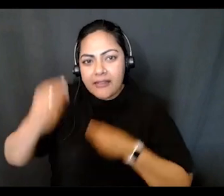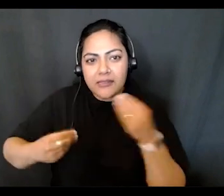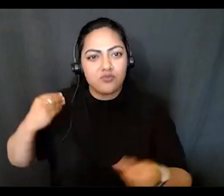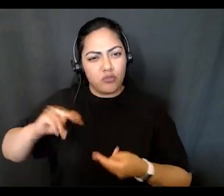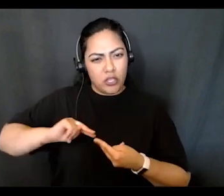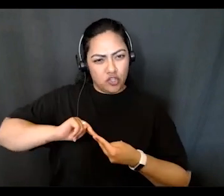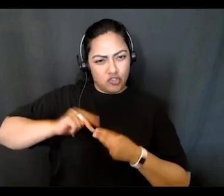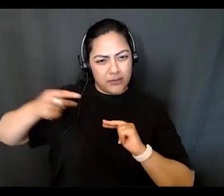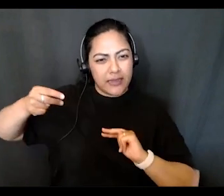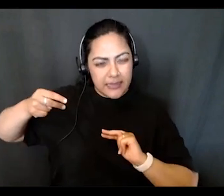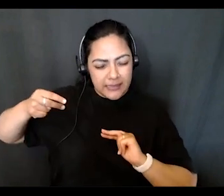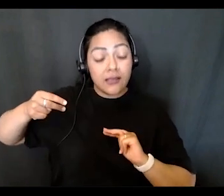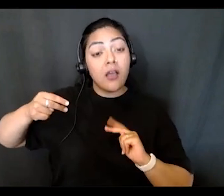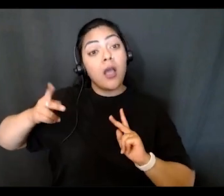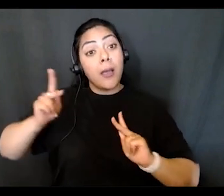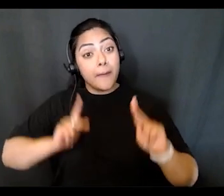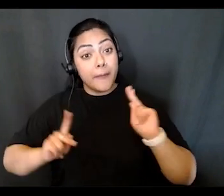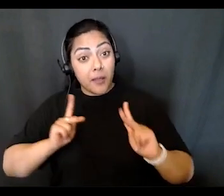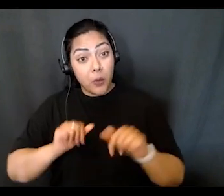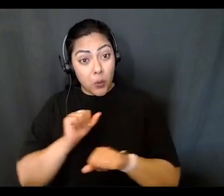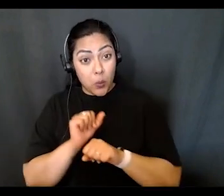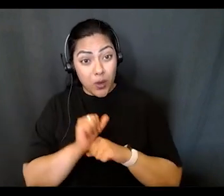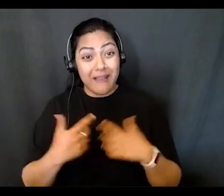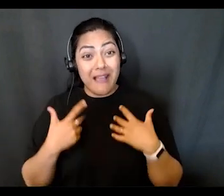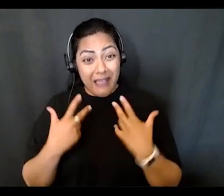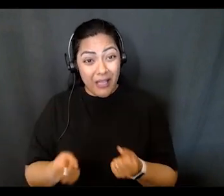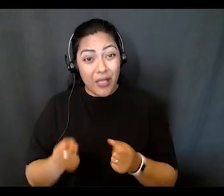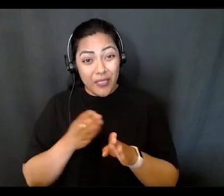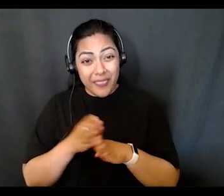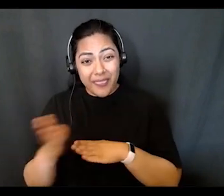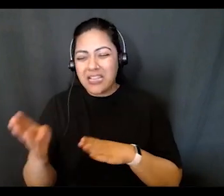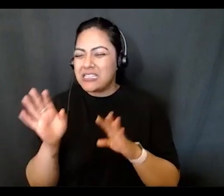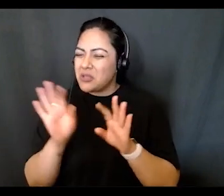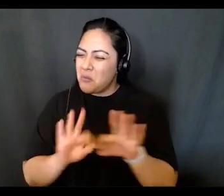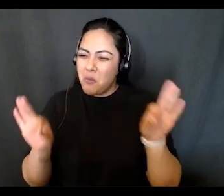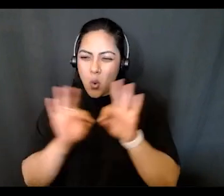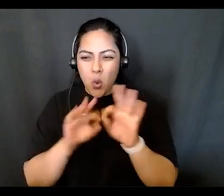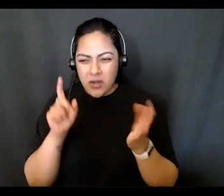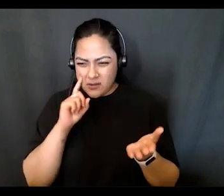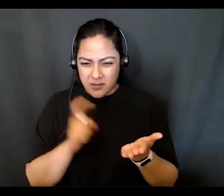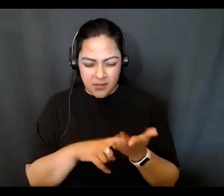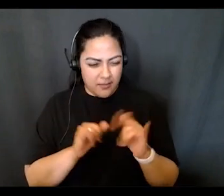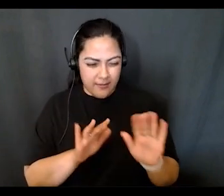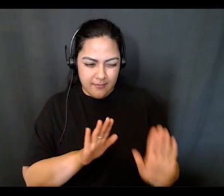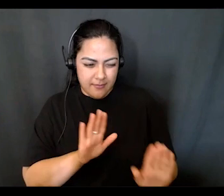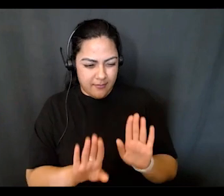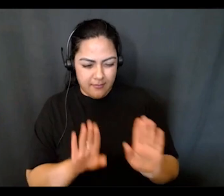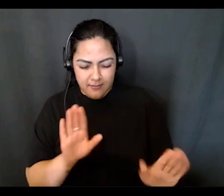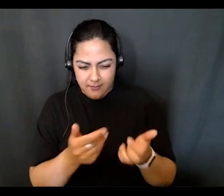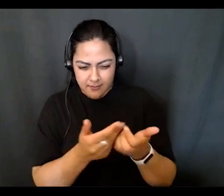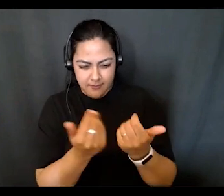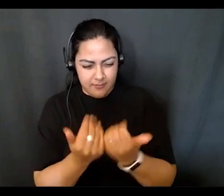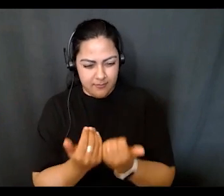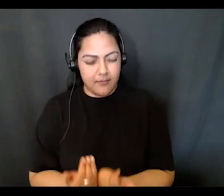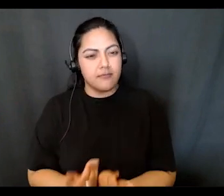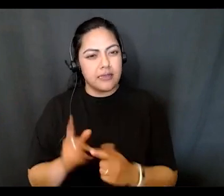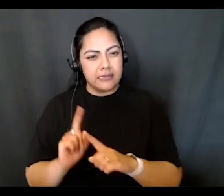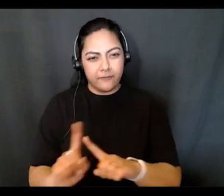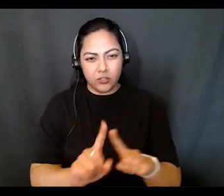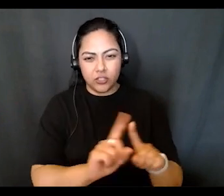health in different social spaces, it's really important for us to be able to tease those differences apart. I'm going to talk